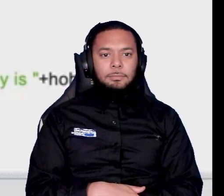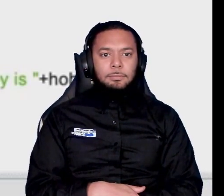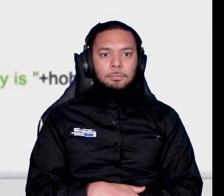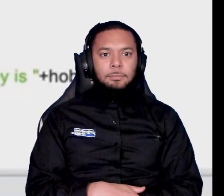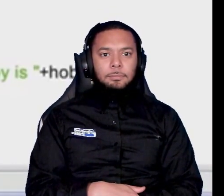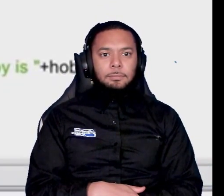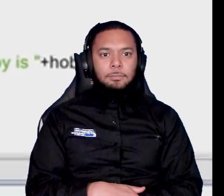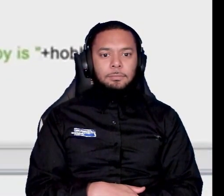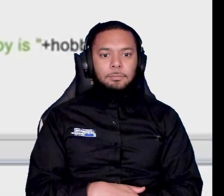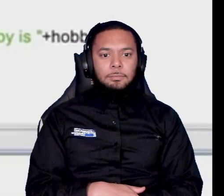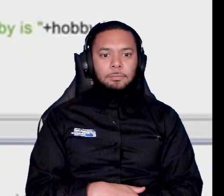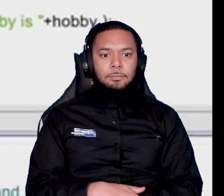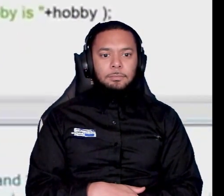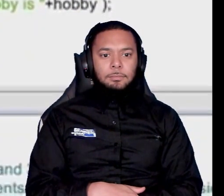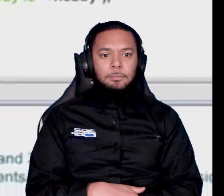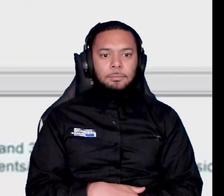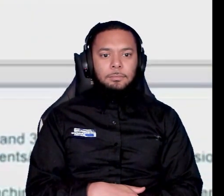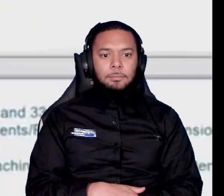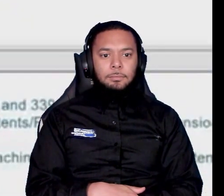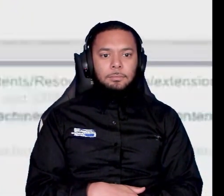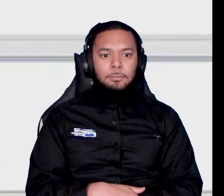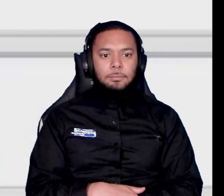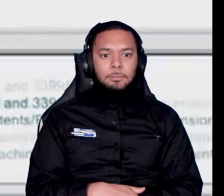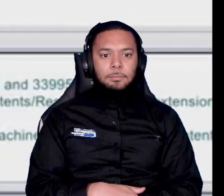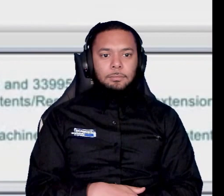Now when I run it,